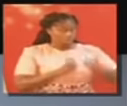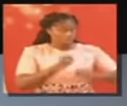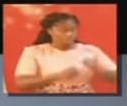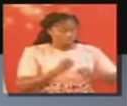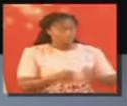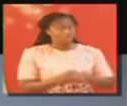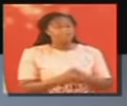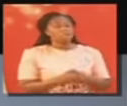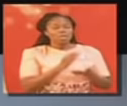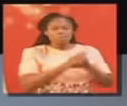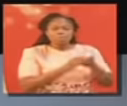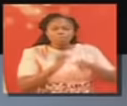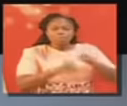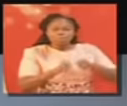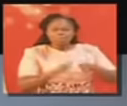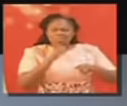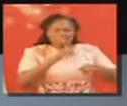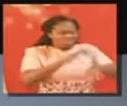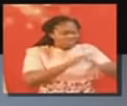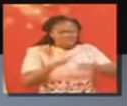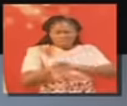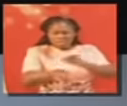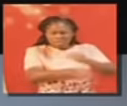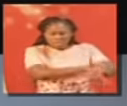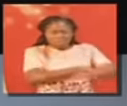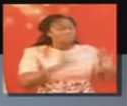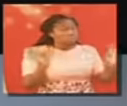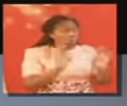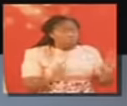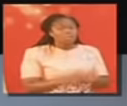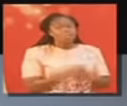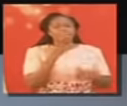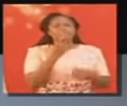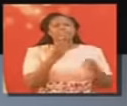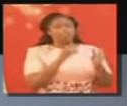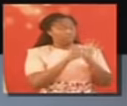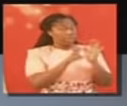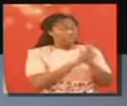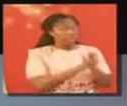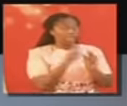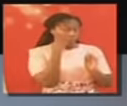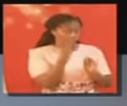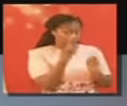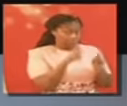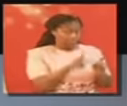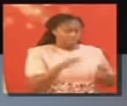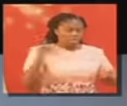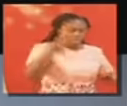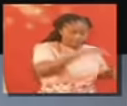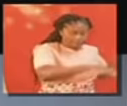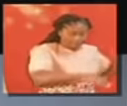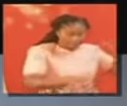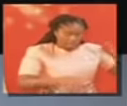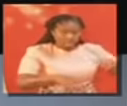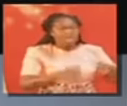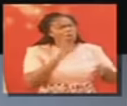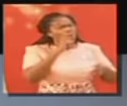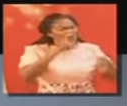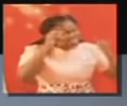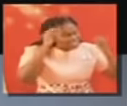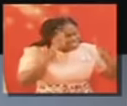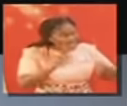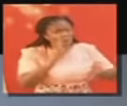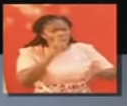mean that one-on-one swimming and gymnastic classes are allowed, where there's only one instructor and one child with no